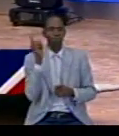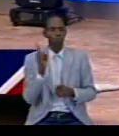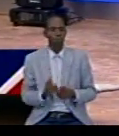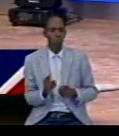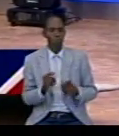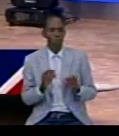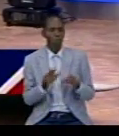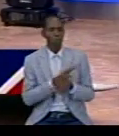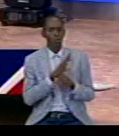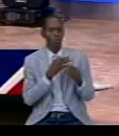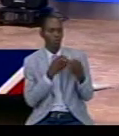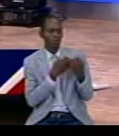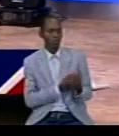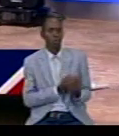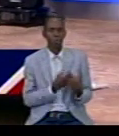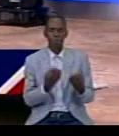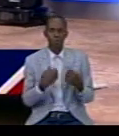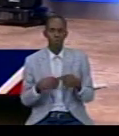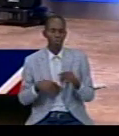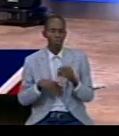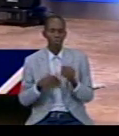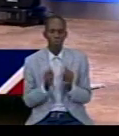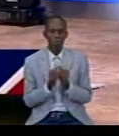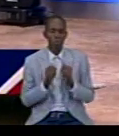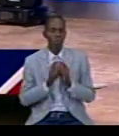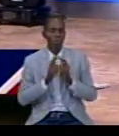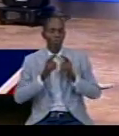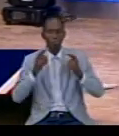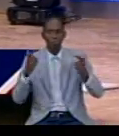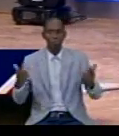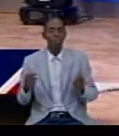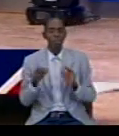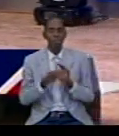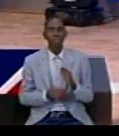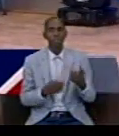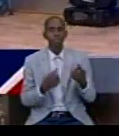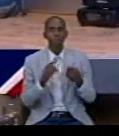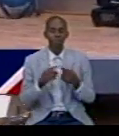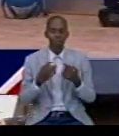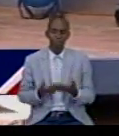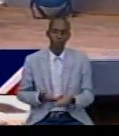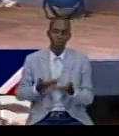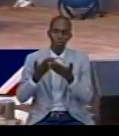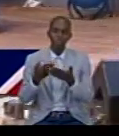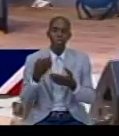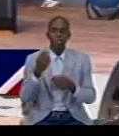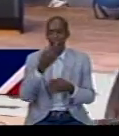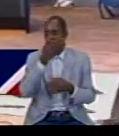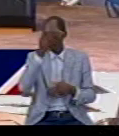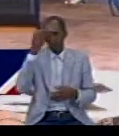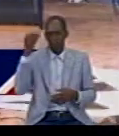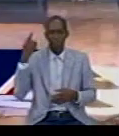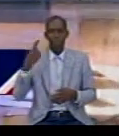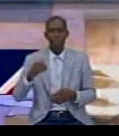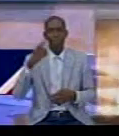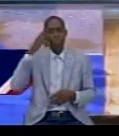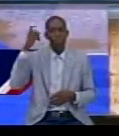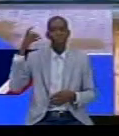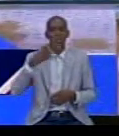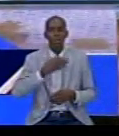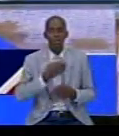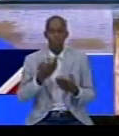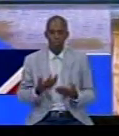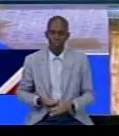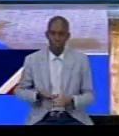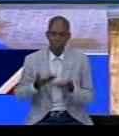they came, they were going to present the dream, the forgotten dream. And they so presented it, one